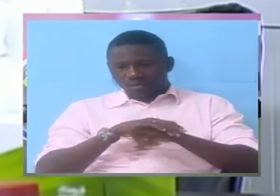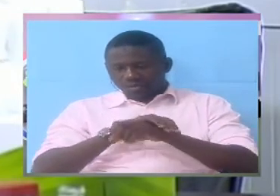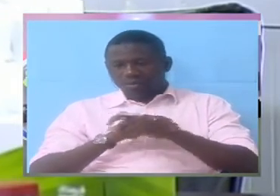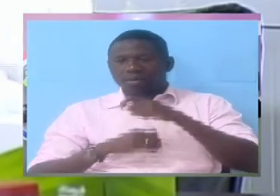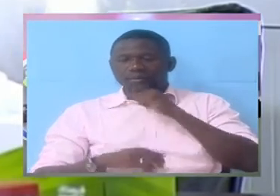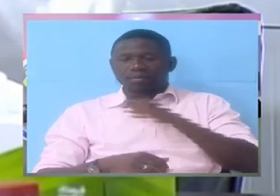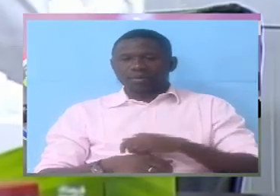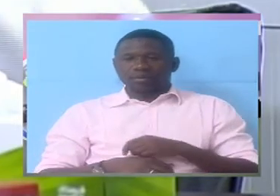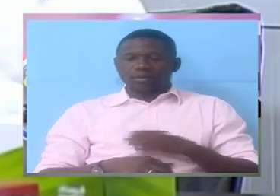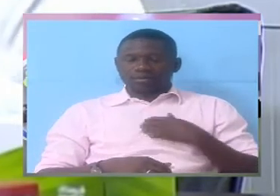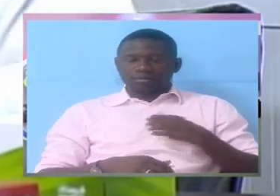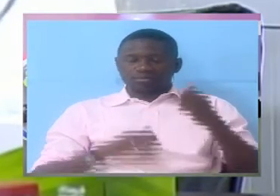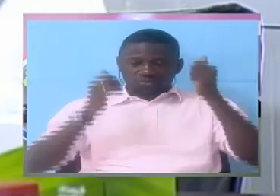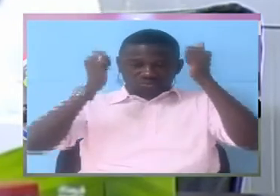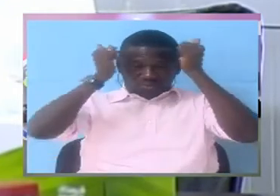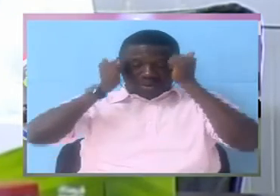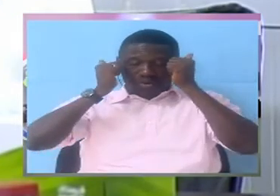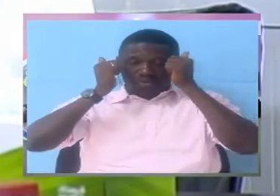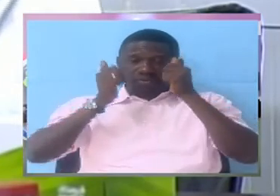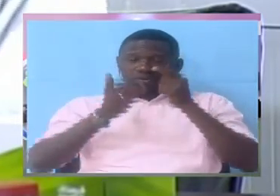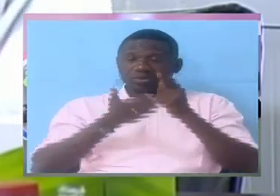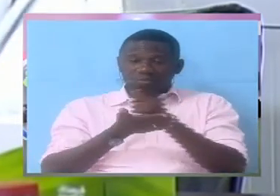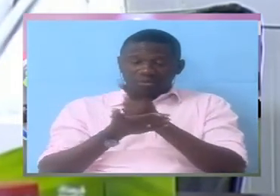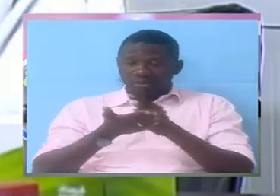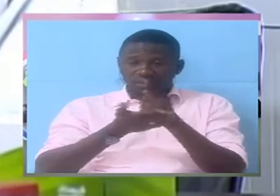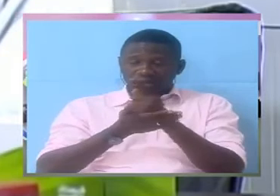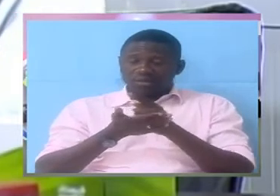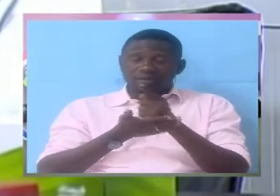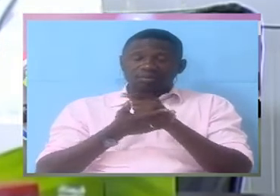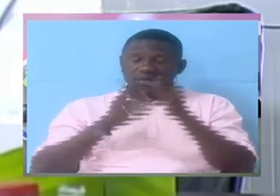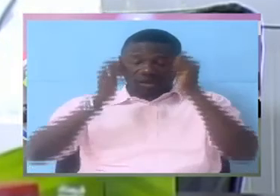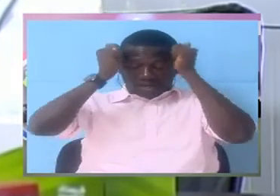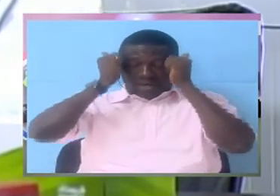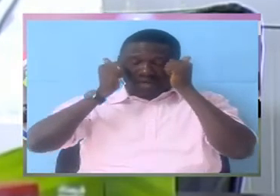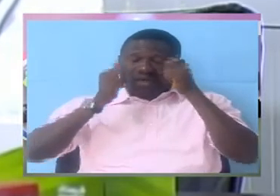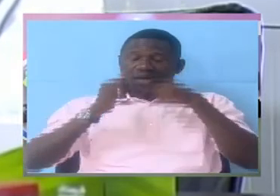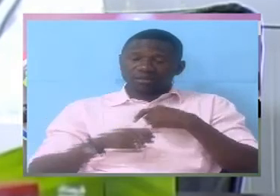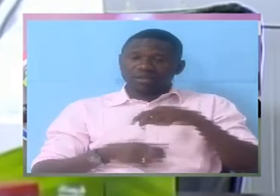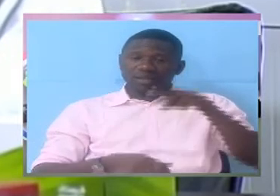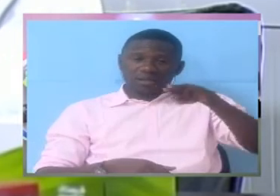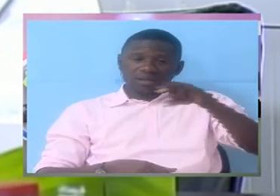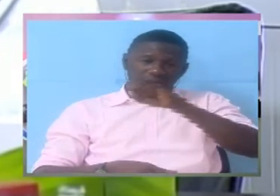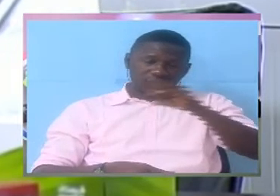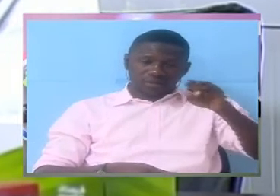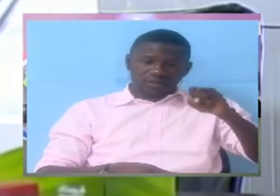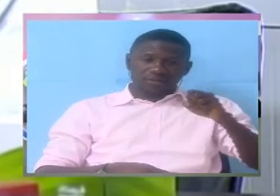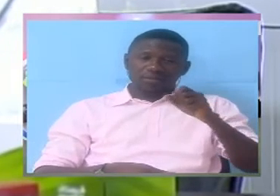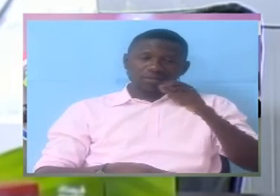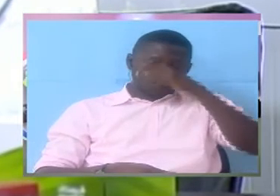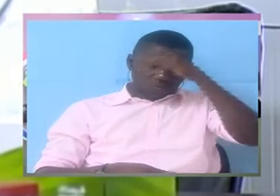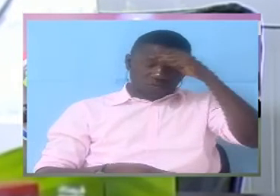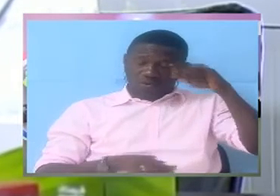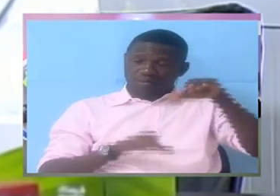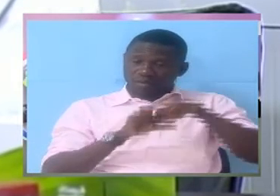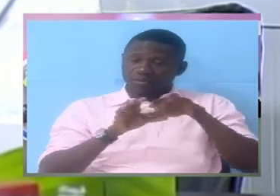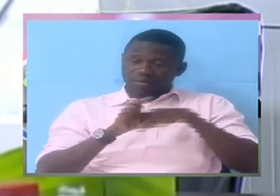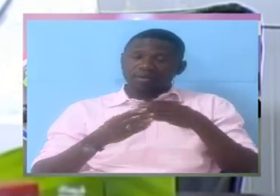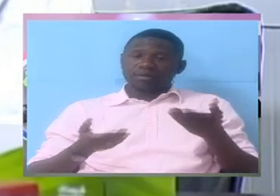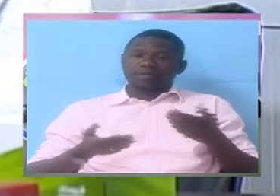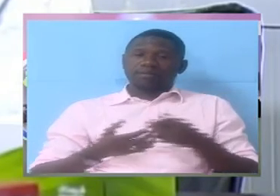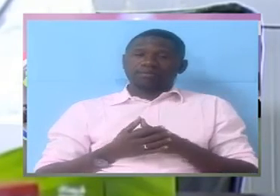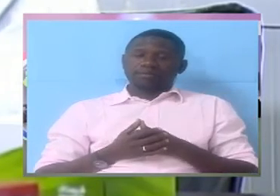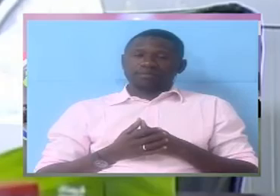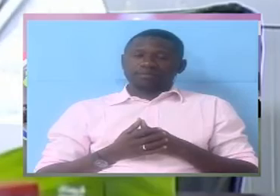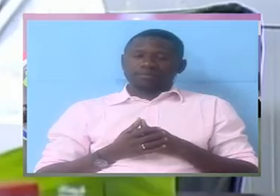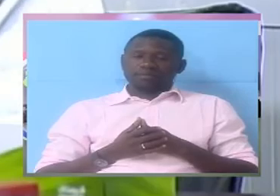putting bag of cement on my head as an NSS officer. Ntebe cement boto luduni kanenu nkunola alu yatara ntemu NSS do